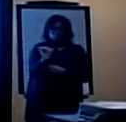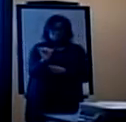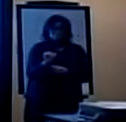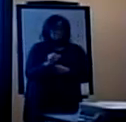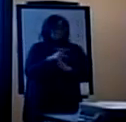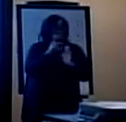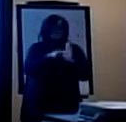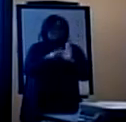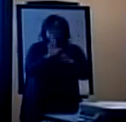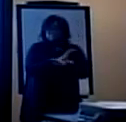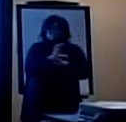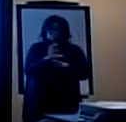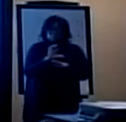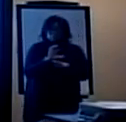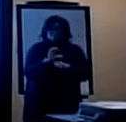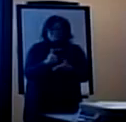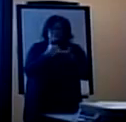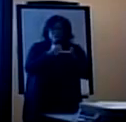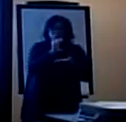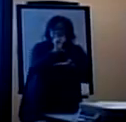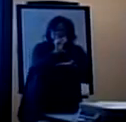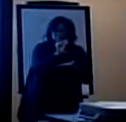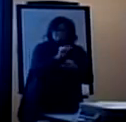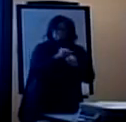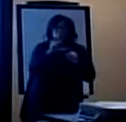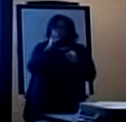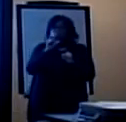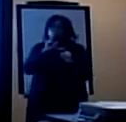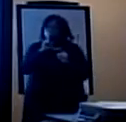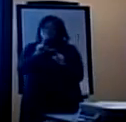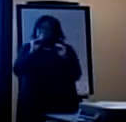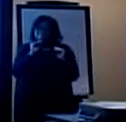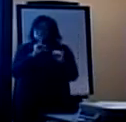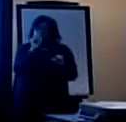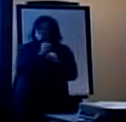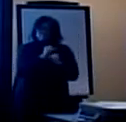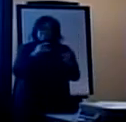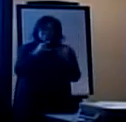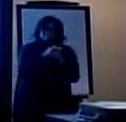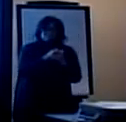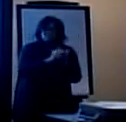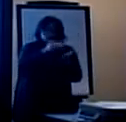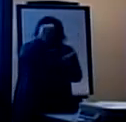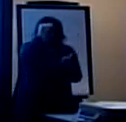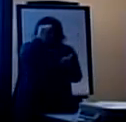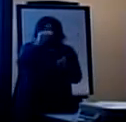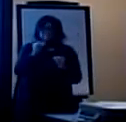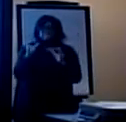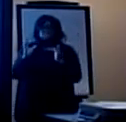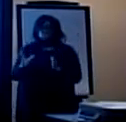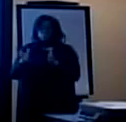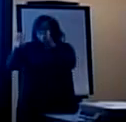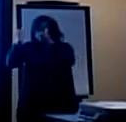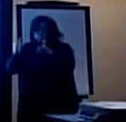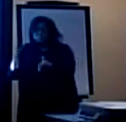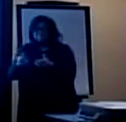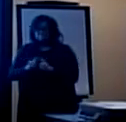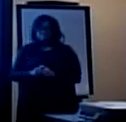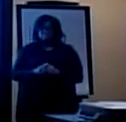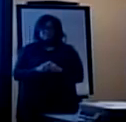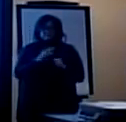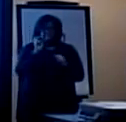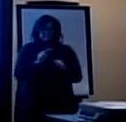is that they give a little bit of help, but really it's the teacher who guides the students. It's the teacher who makes it work. You can't just stick the student in front of the computer and